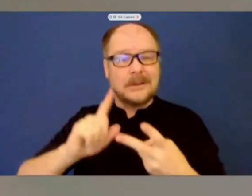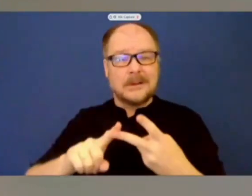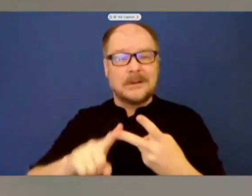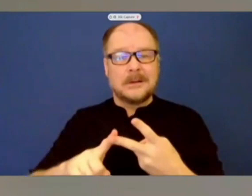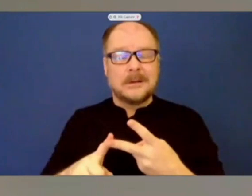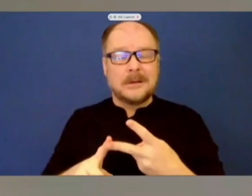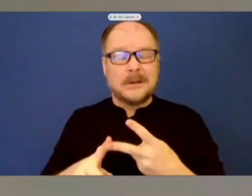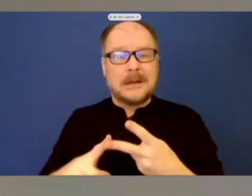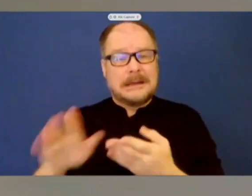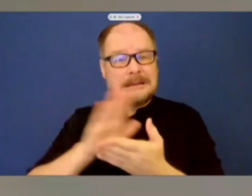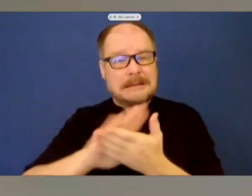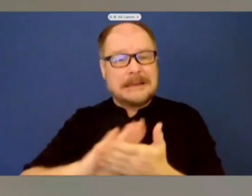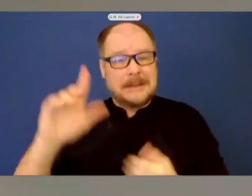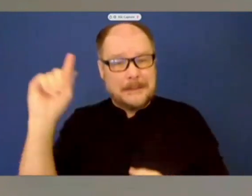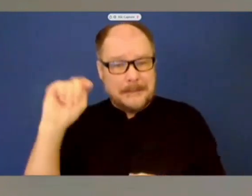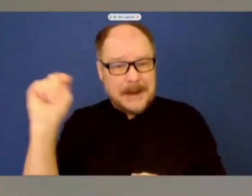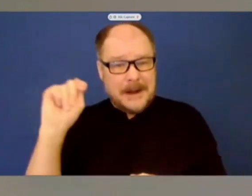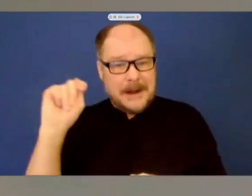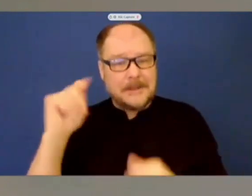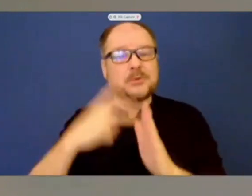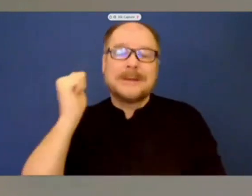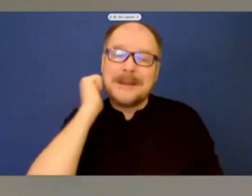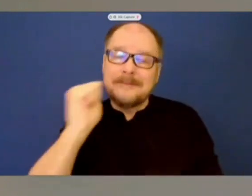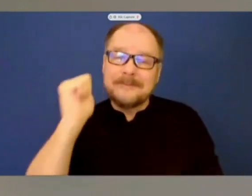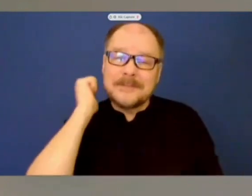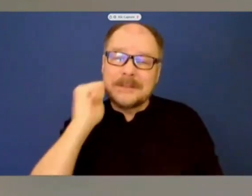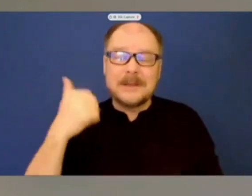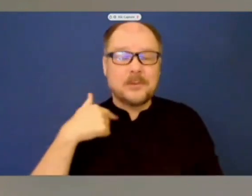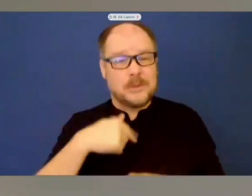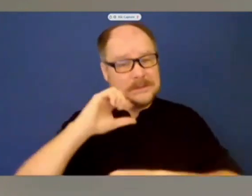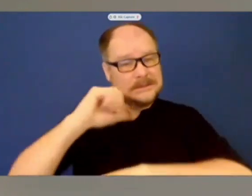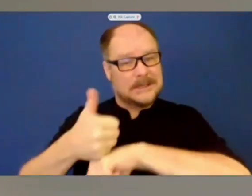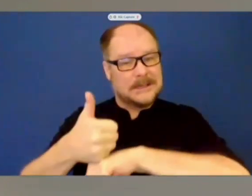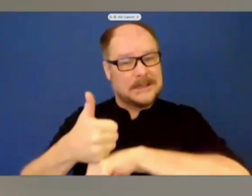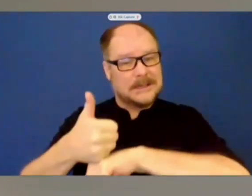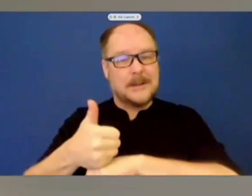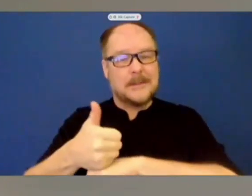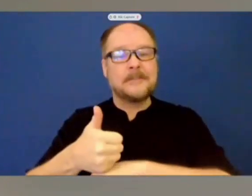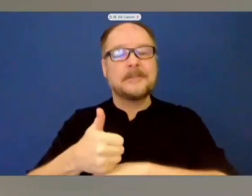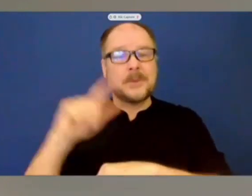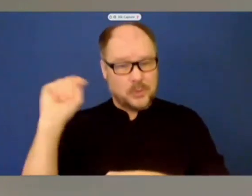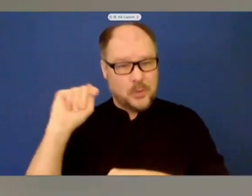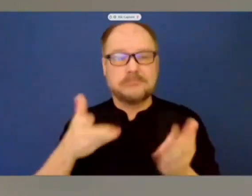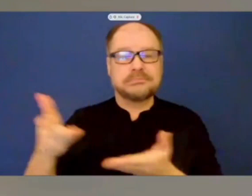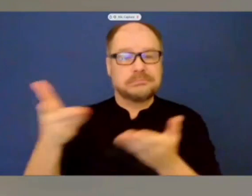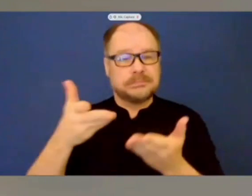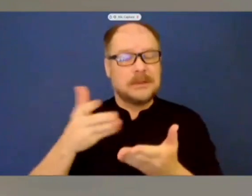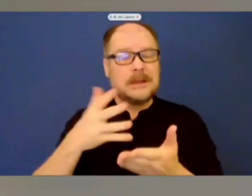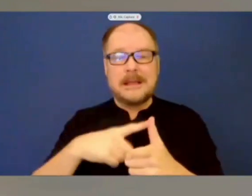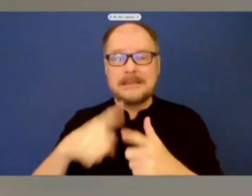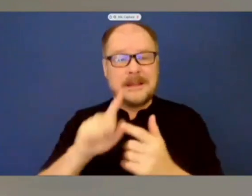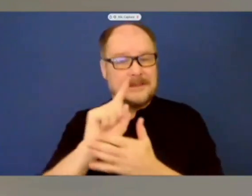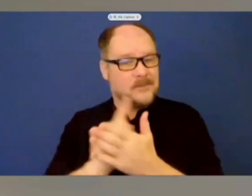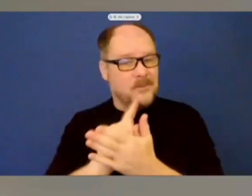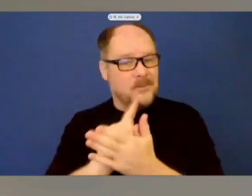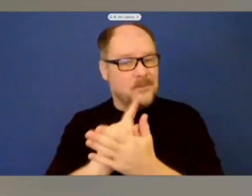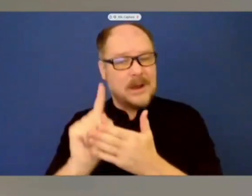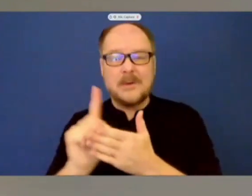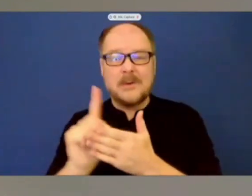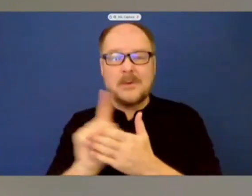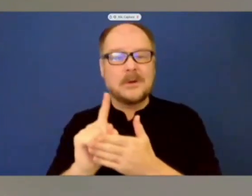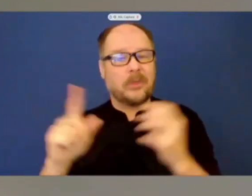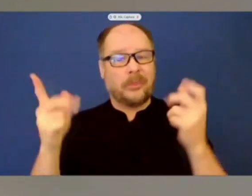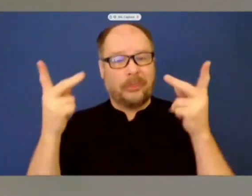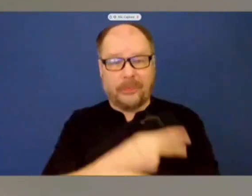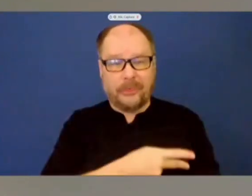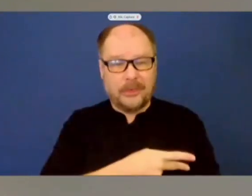the porta potties at least twice a day, and within hours, those situations have deteriorated. And that has led to the